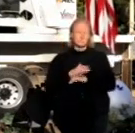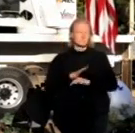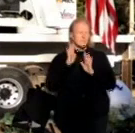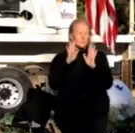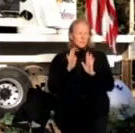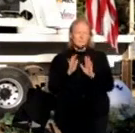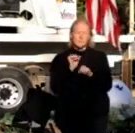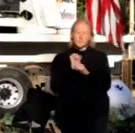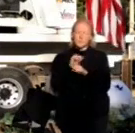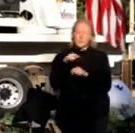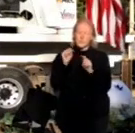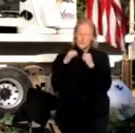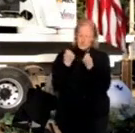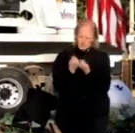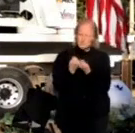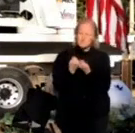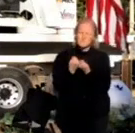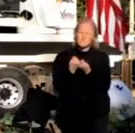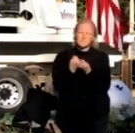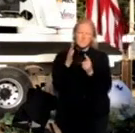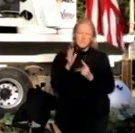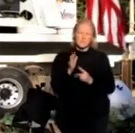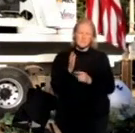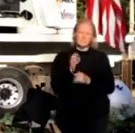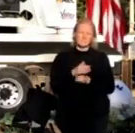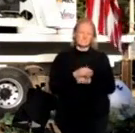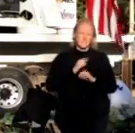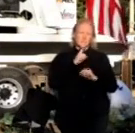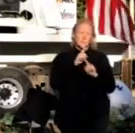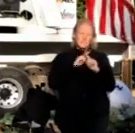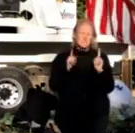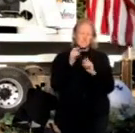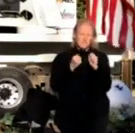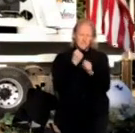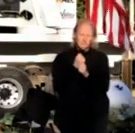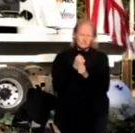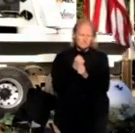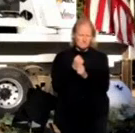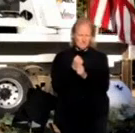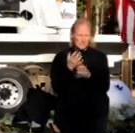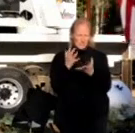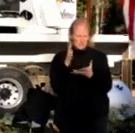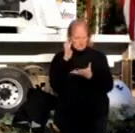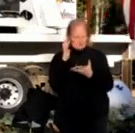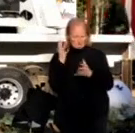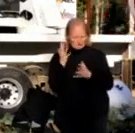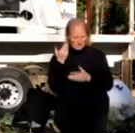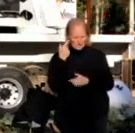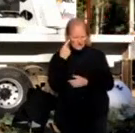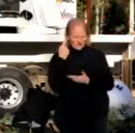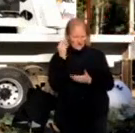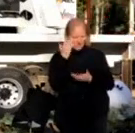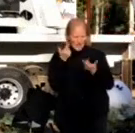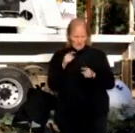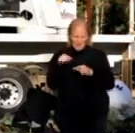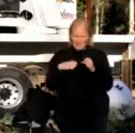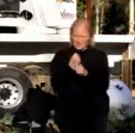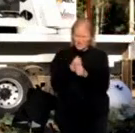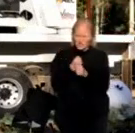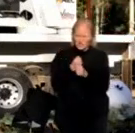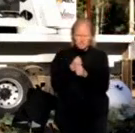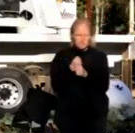this incredibly dedicated team in a year unlike any other. With so much uncertainty, we actually wondered, could we even make this thing happen this year?